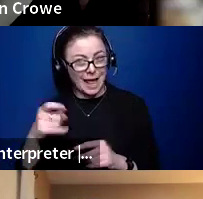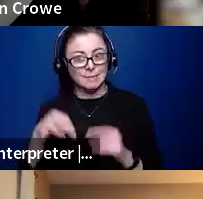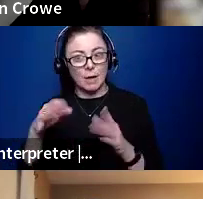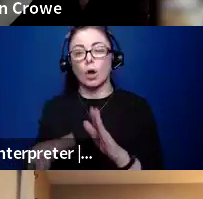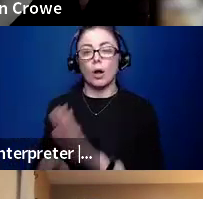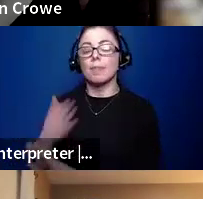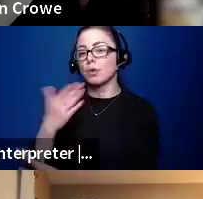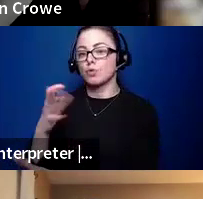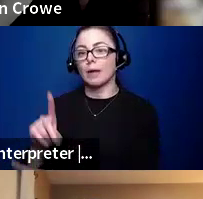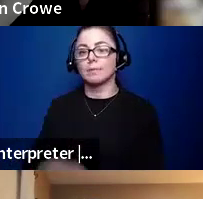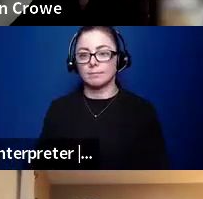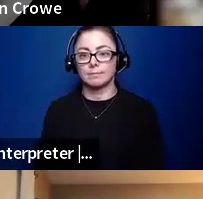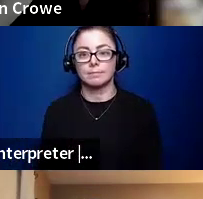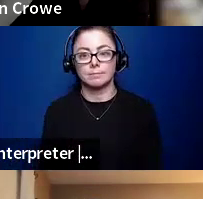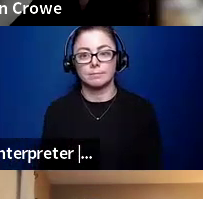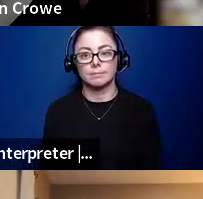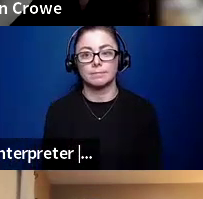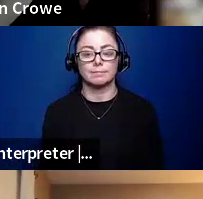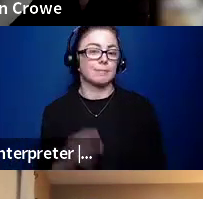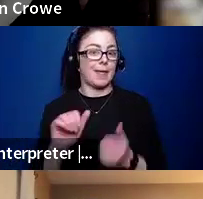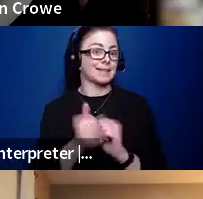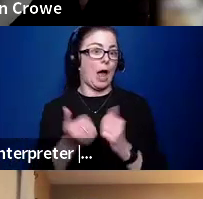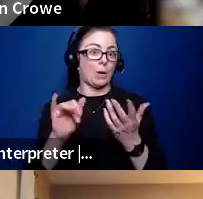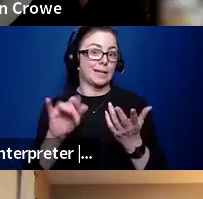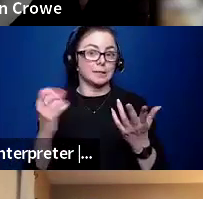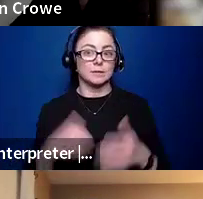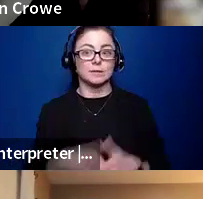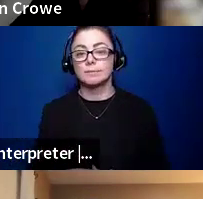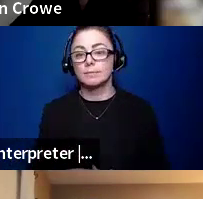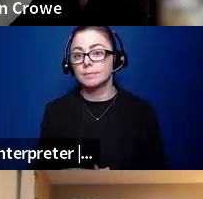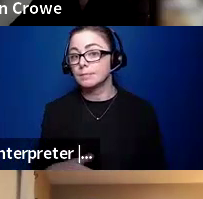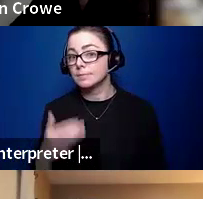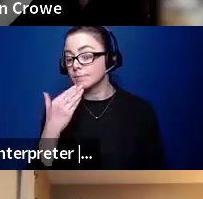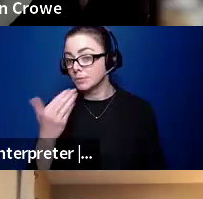money, and that's how it is. Thank you, Chad.